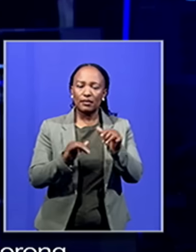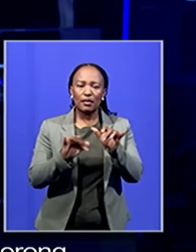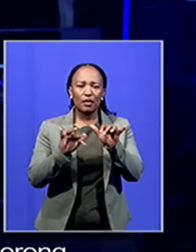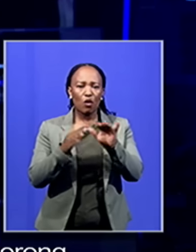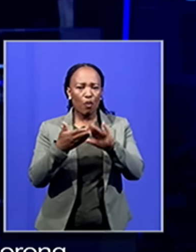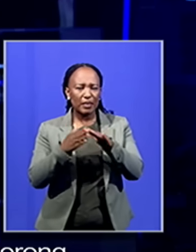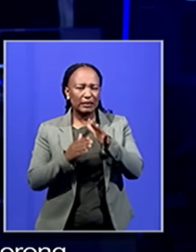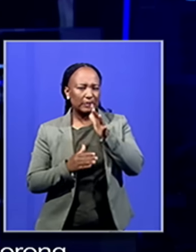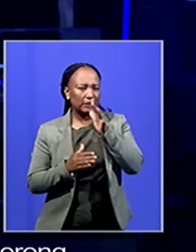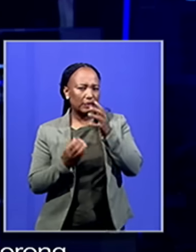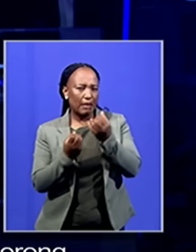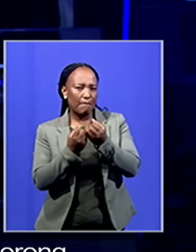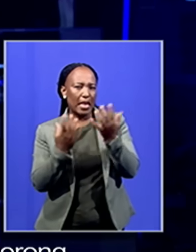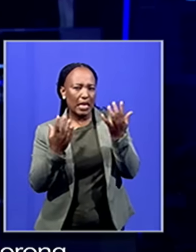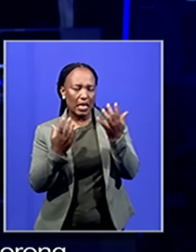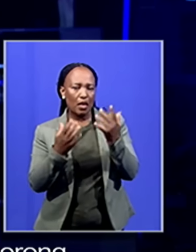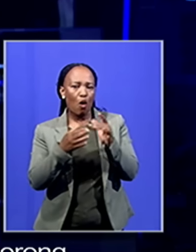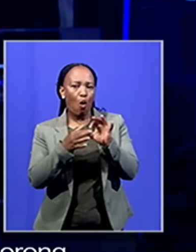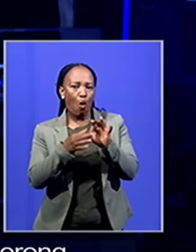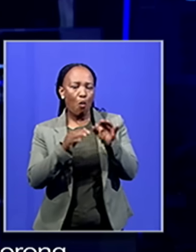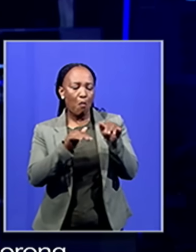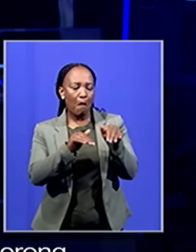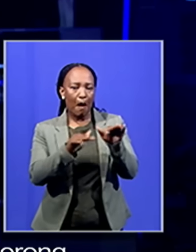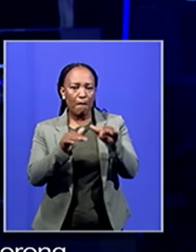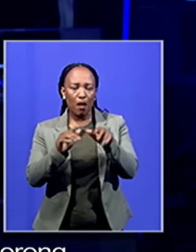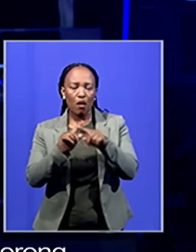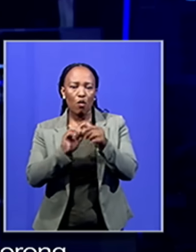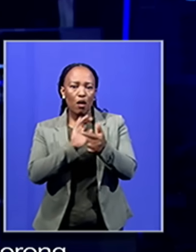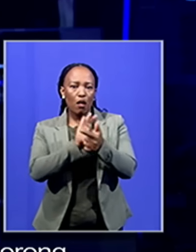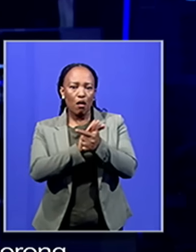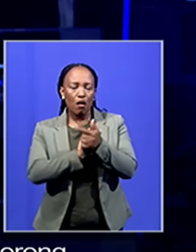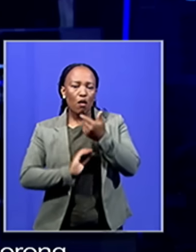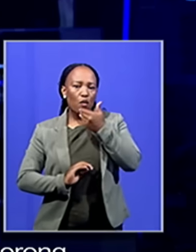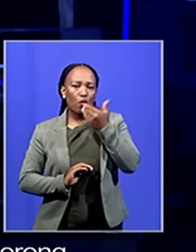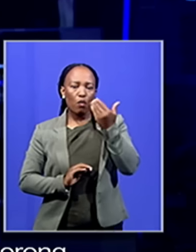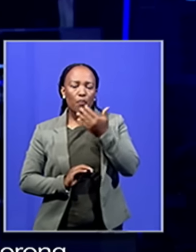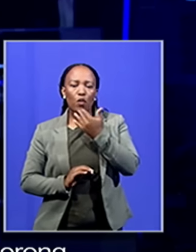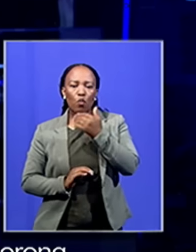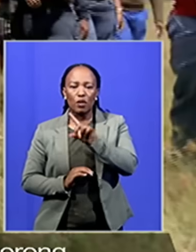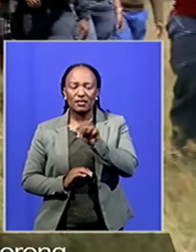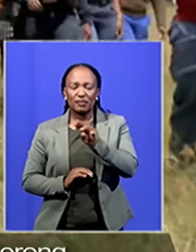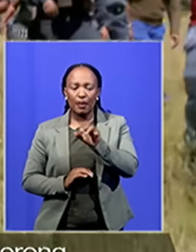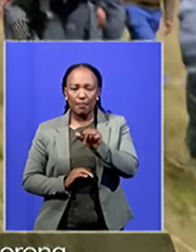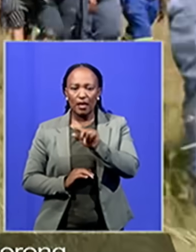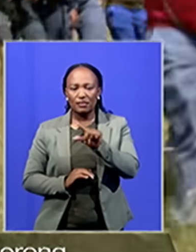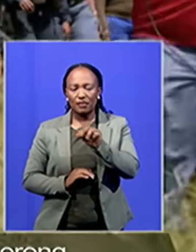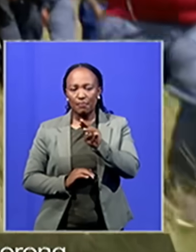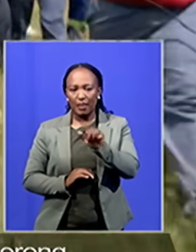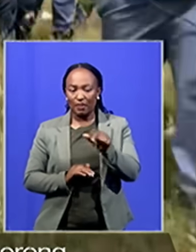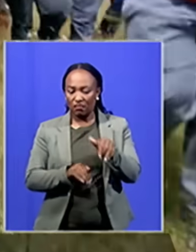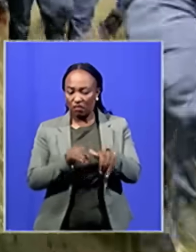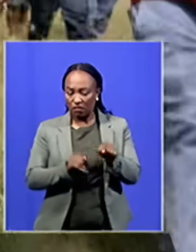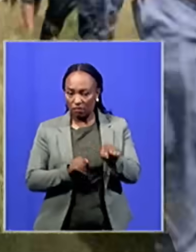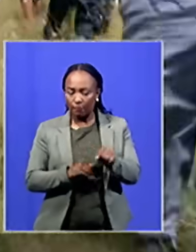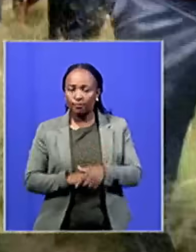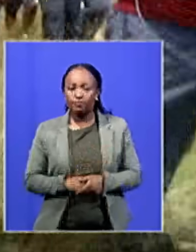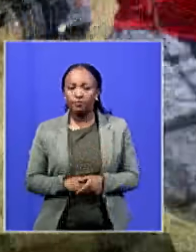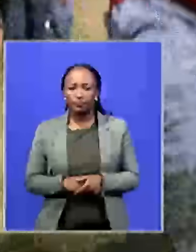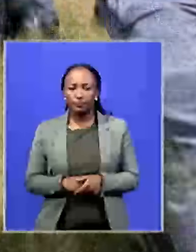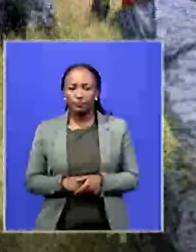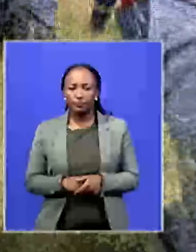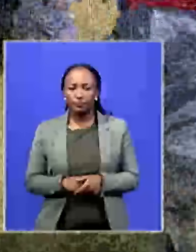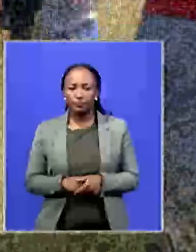ka ntshedisa fohlwa malapeng a bona ke barafi ba se molaong kapa dizamazama. Bahlanka ba molao